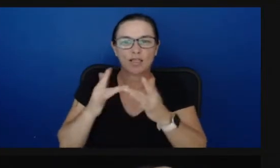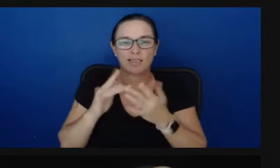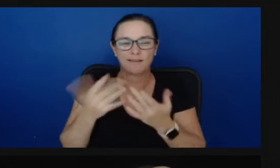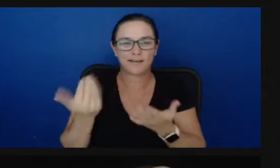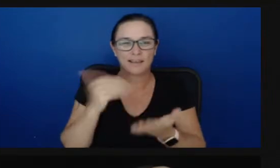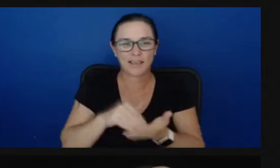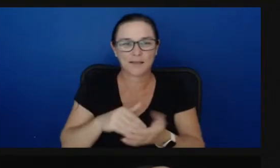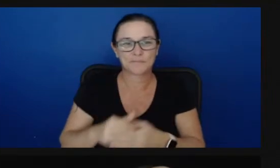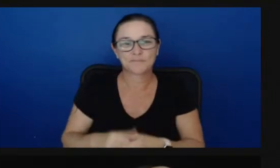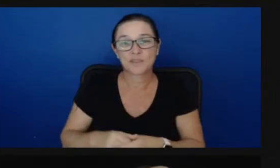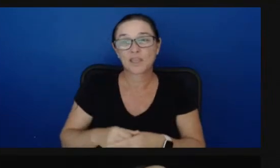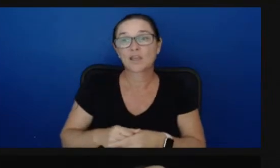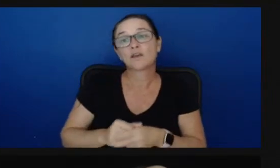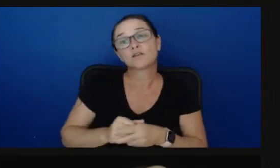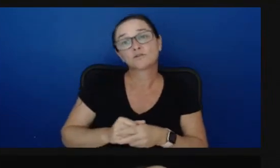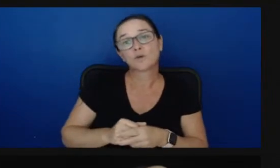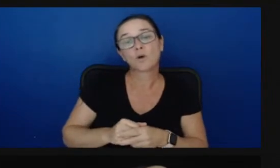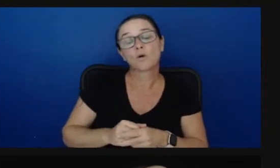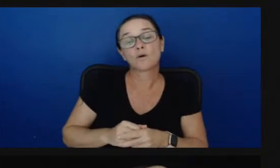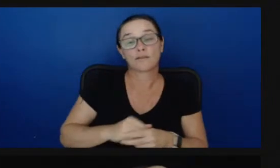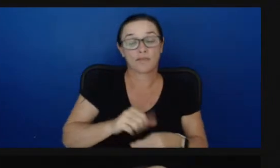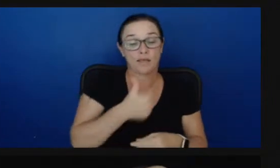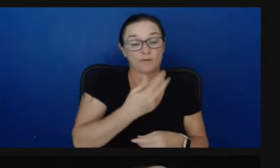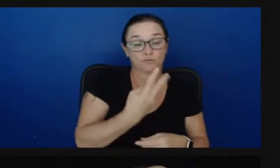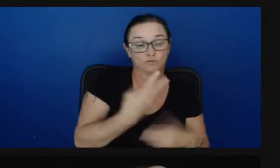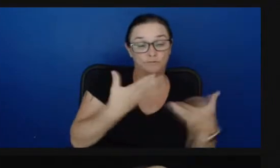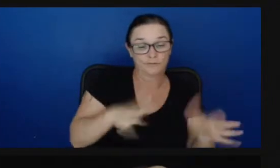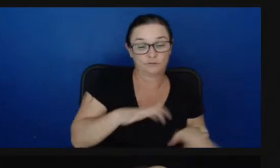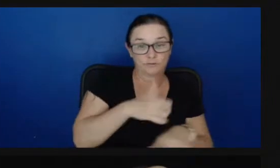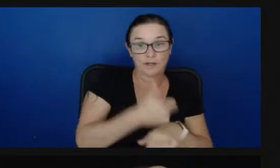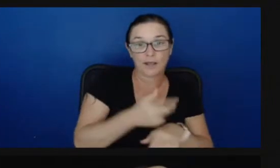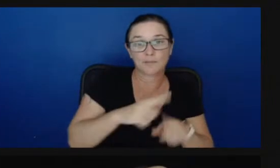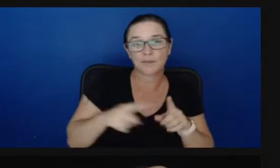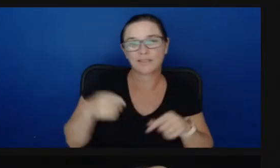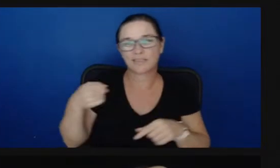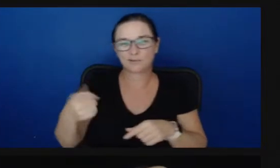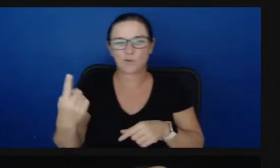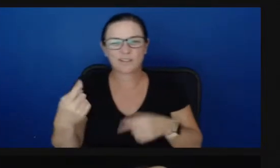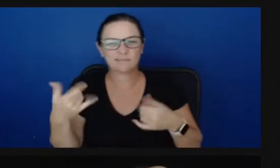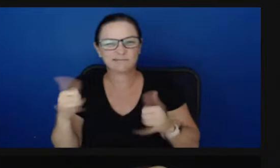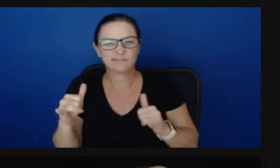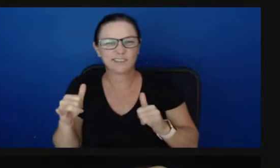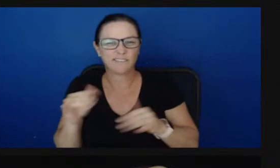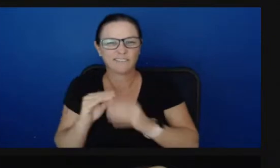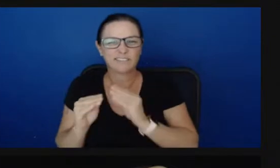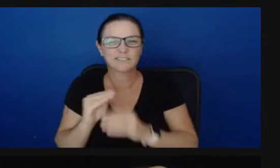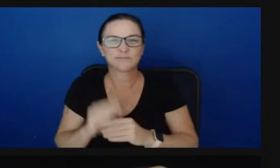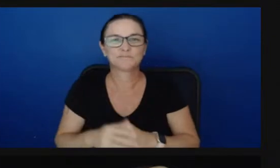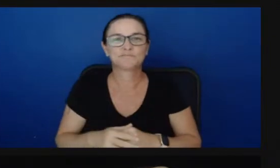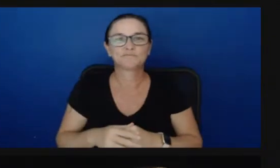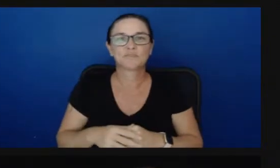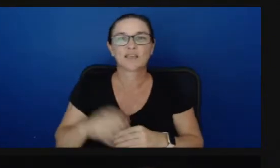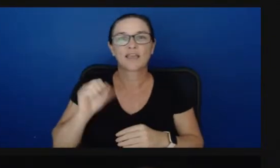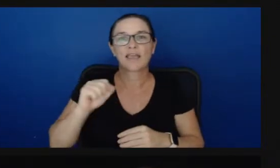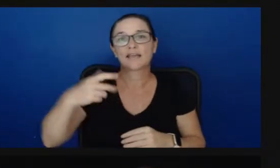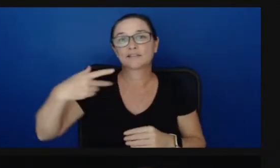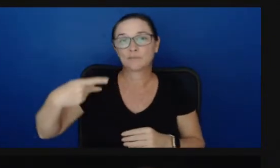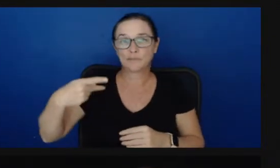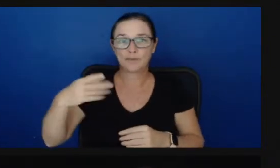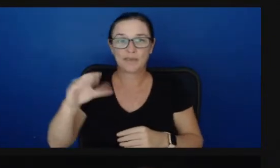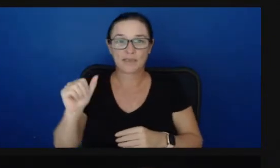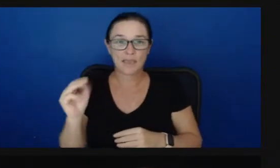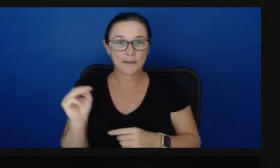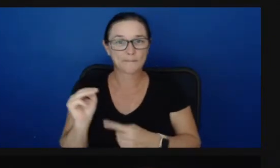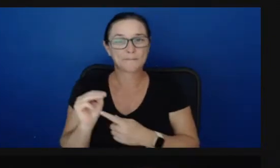are online. So this is one exception, MO cam. We can keep moving down Mauna Loa. The SP camera is the second one,